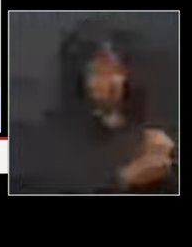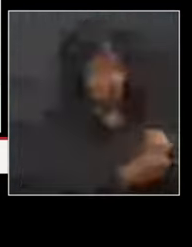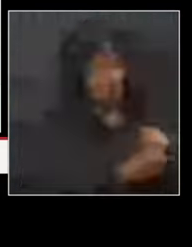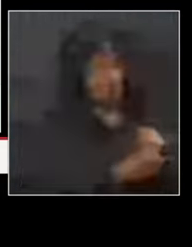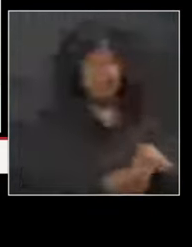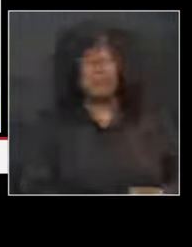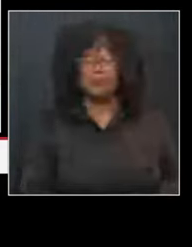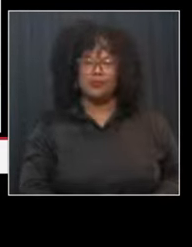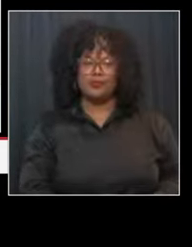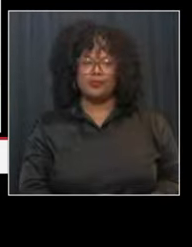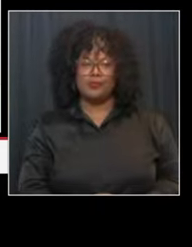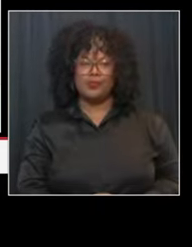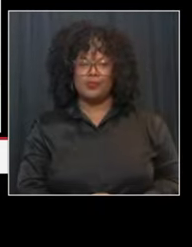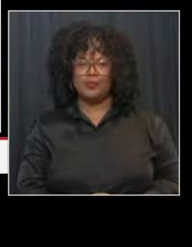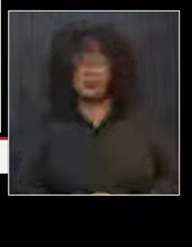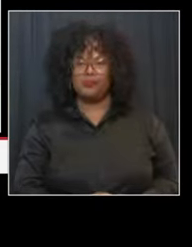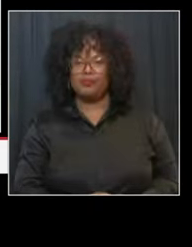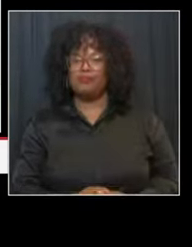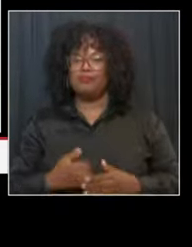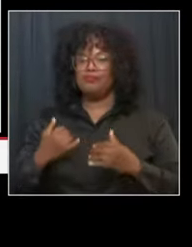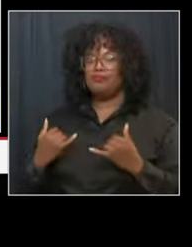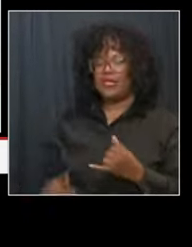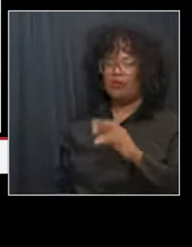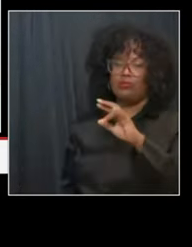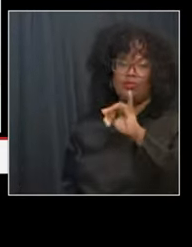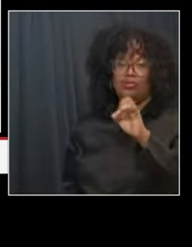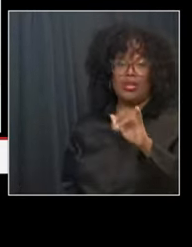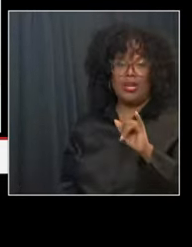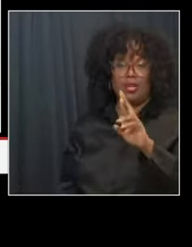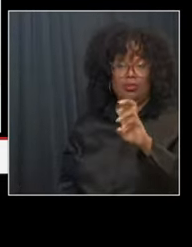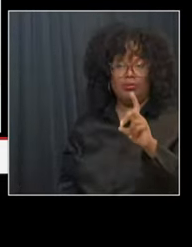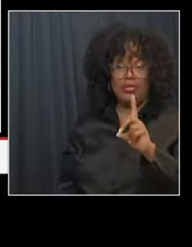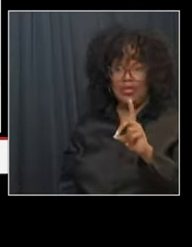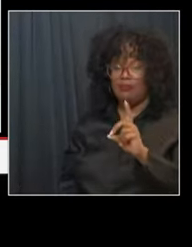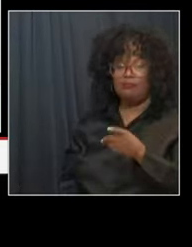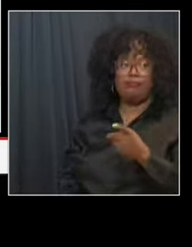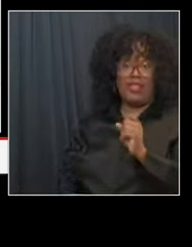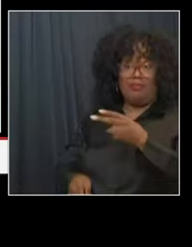in Clean DC, and I'll turn it over to Rachel Joseph.